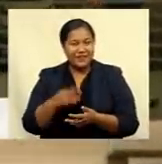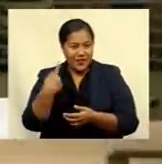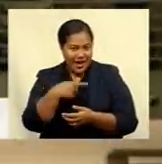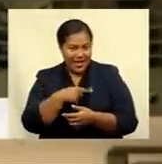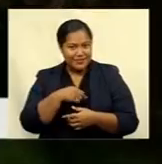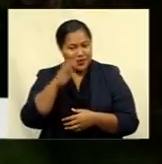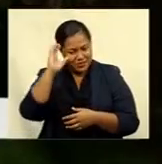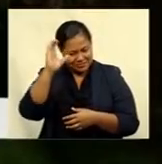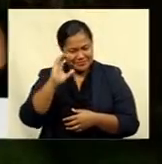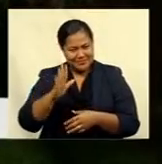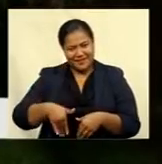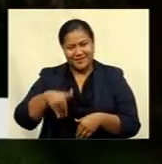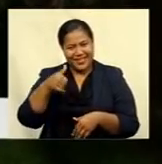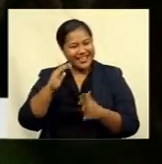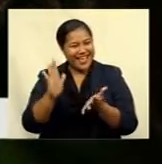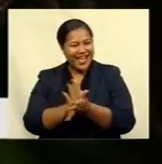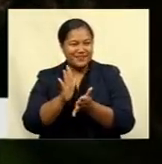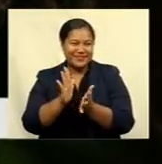with happiness.